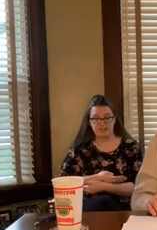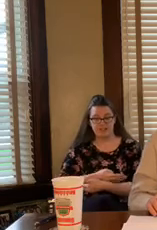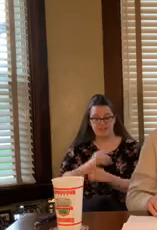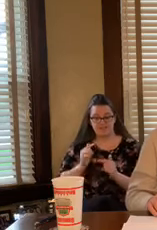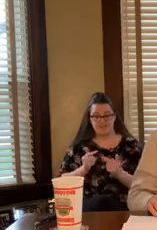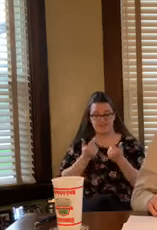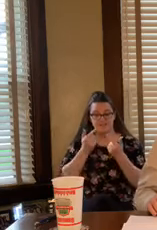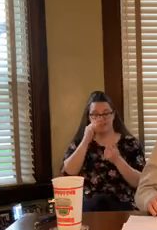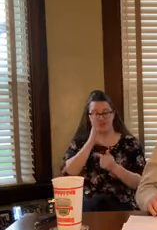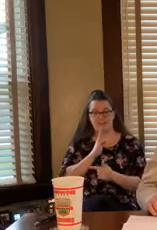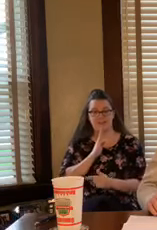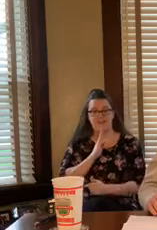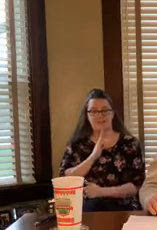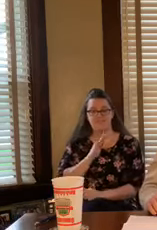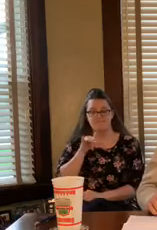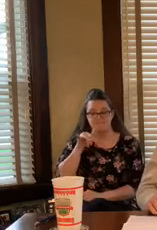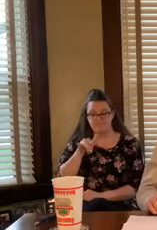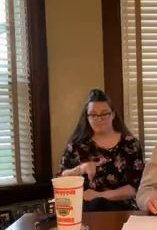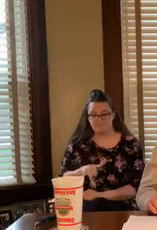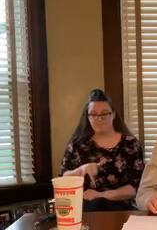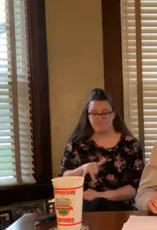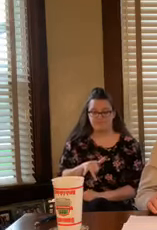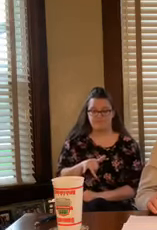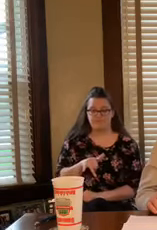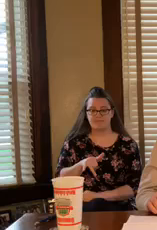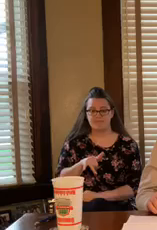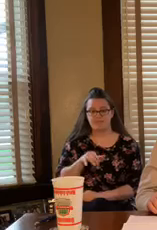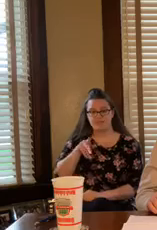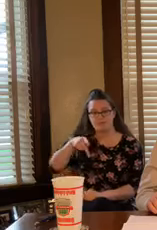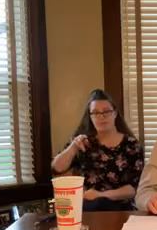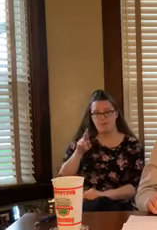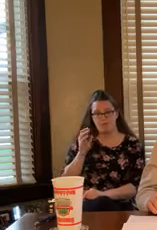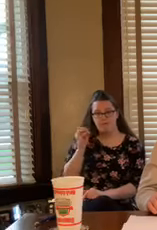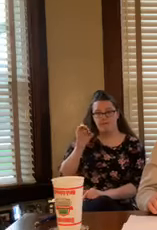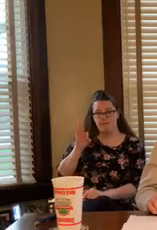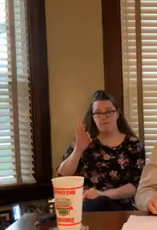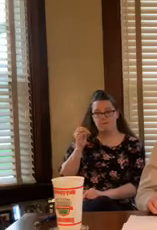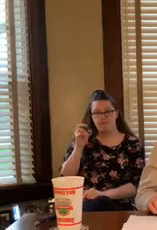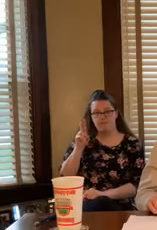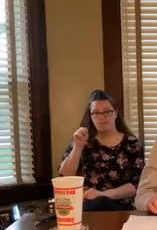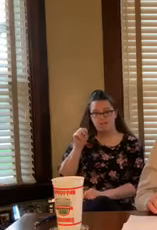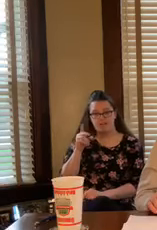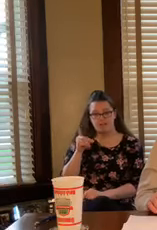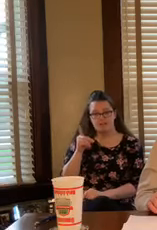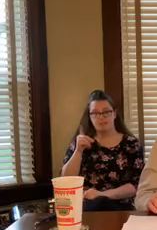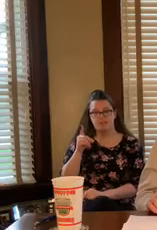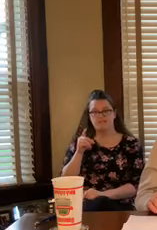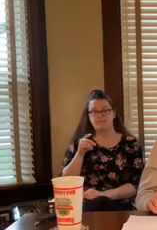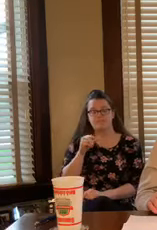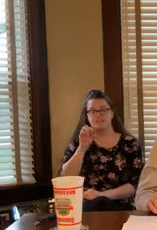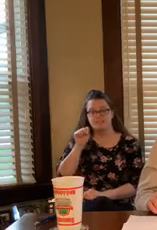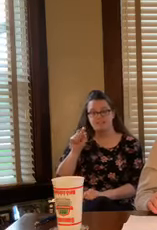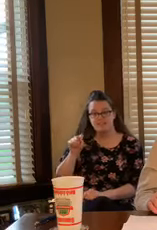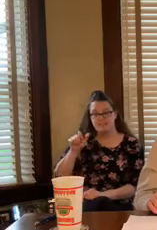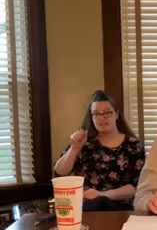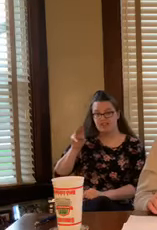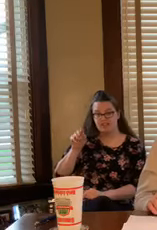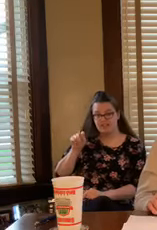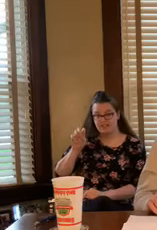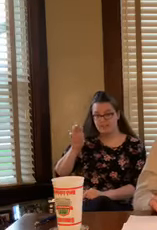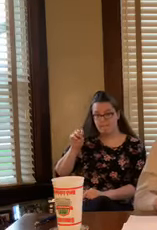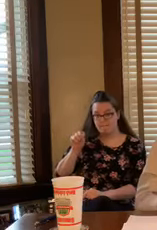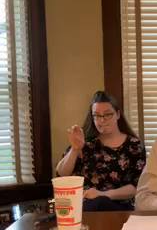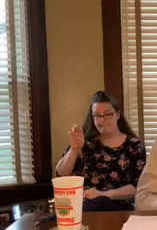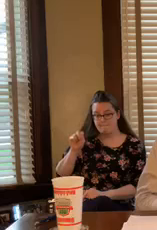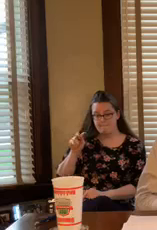the living God." A very profound statement. Peter stands up and says, "Thou art the Christ, the Son of the living God." Verse